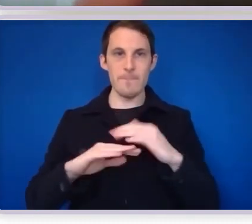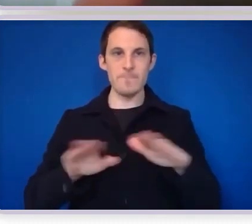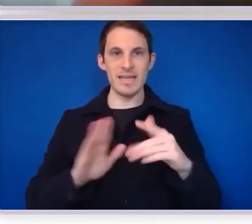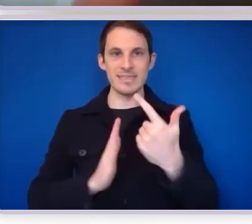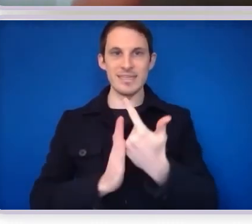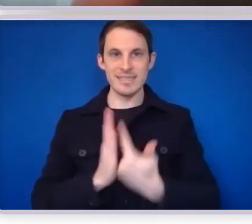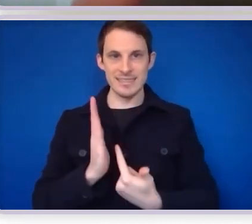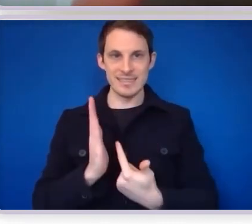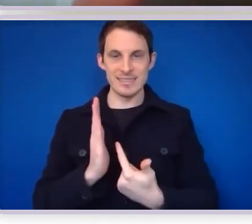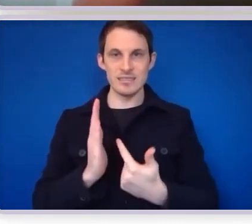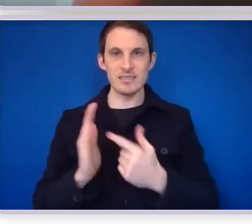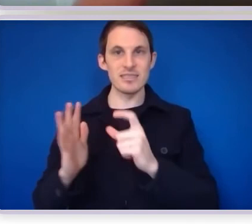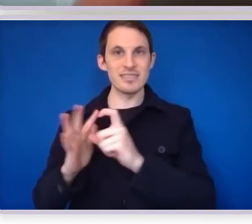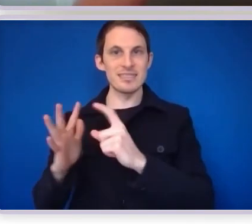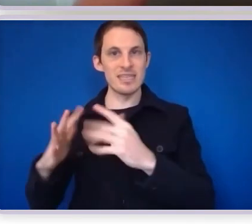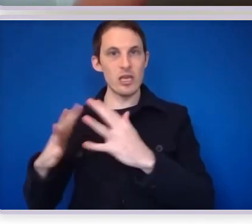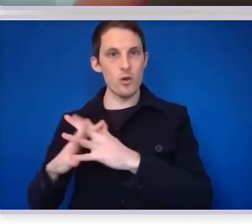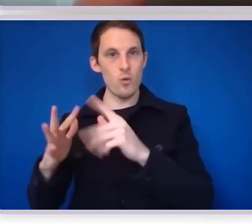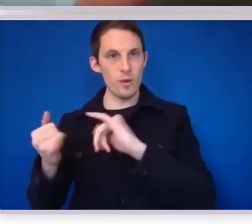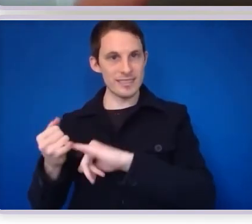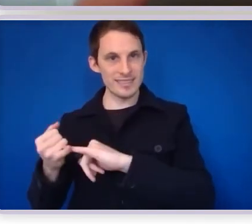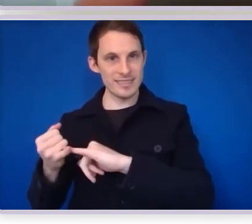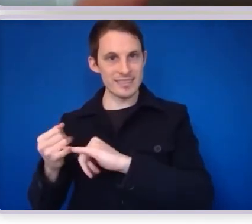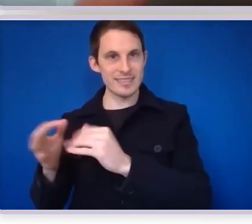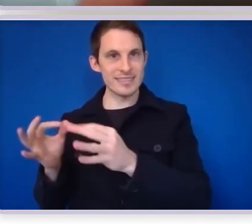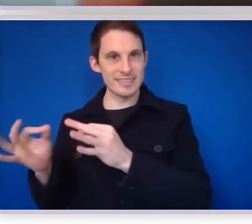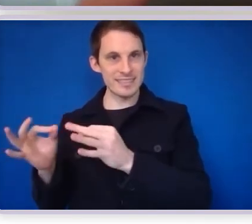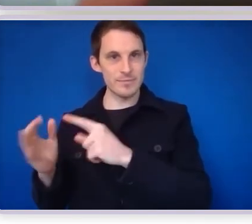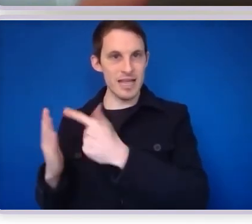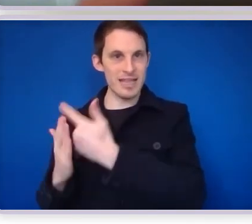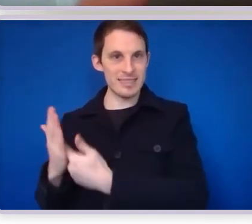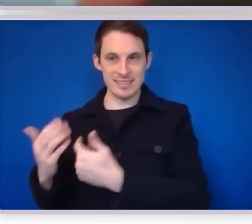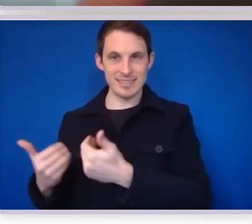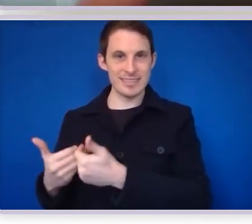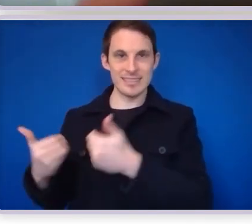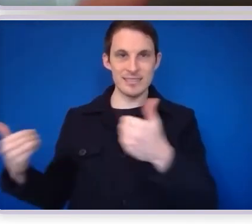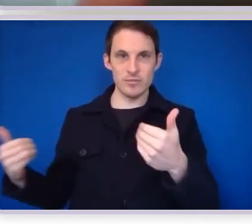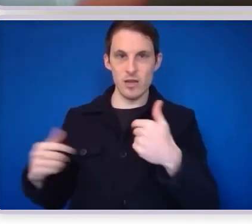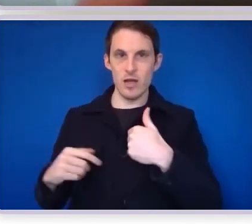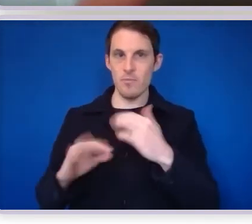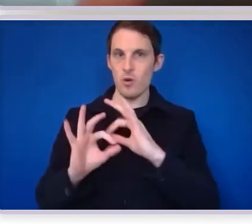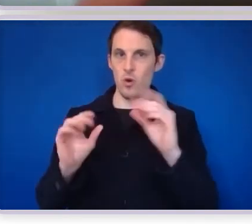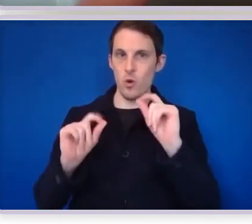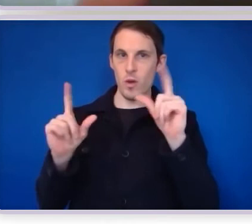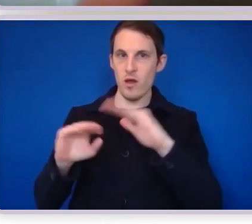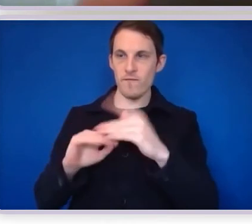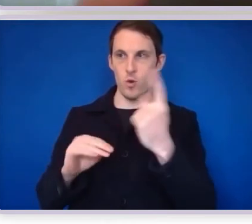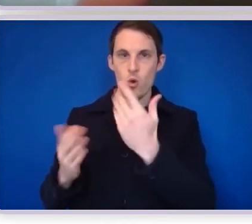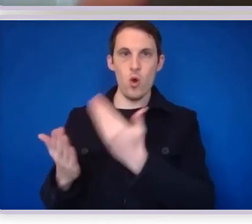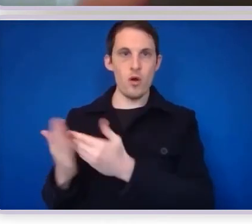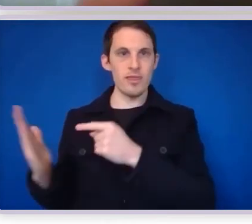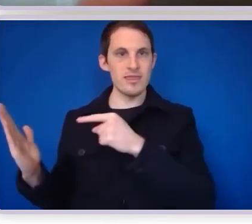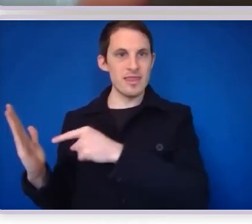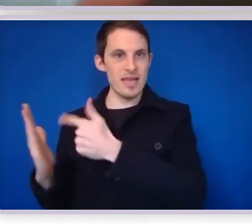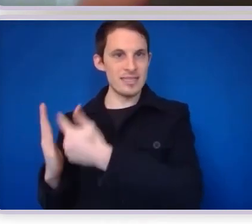the DWES scheme, and that list is separate to us, and I'm not aware of who's on it. That's internal